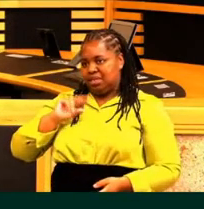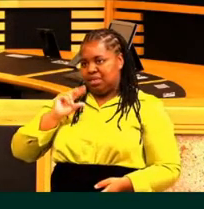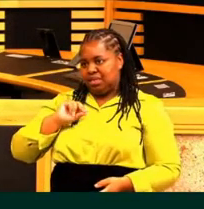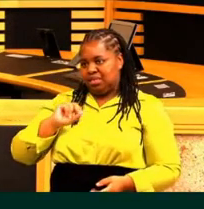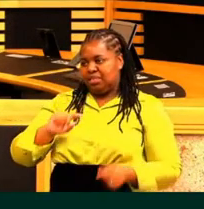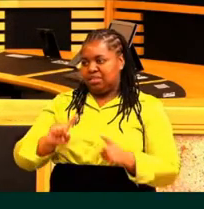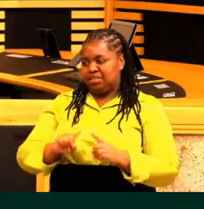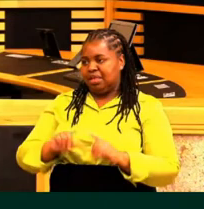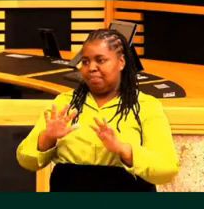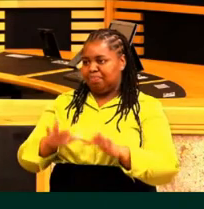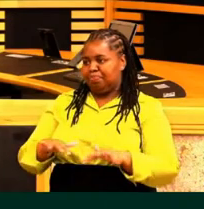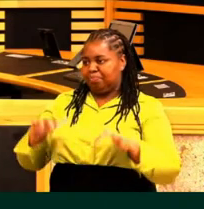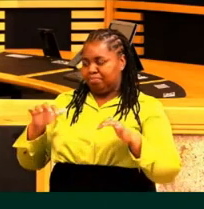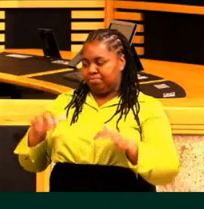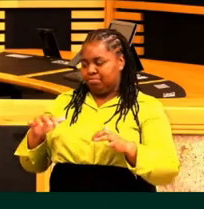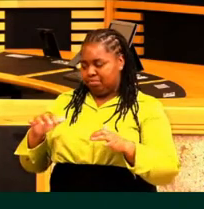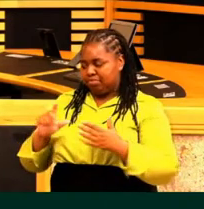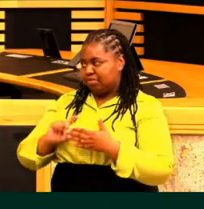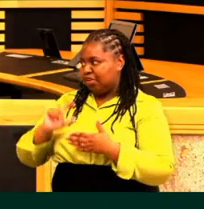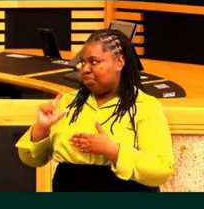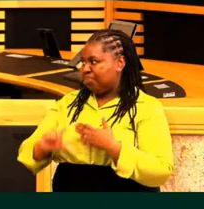the Parliamentary convention